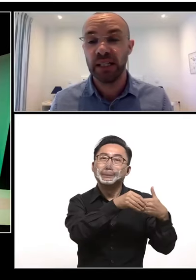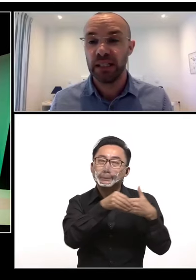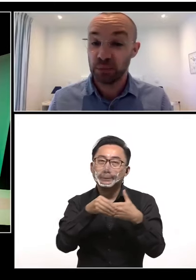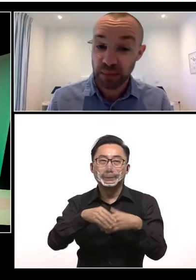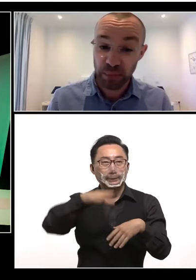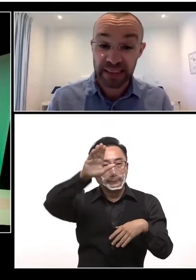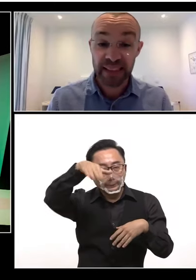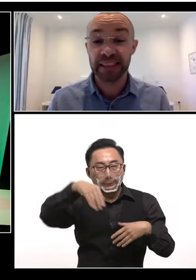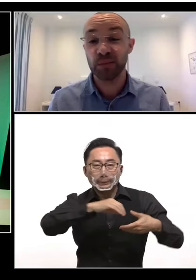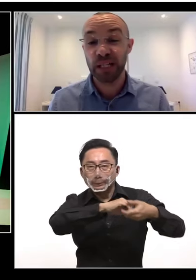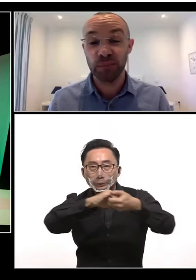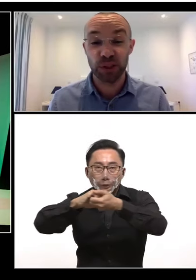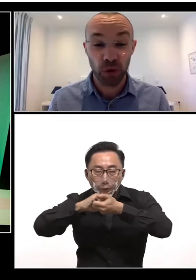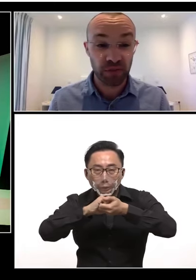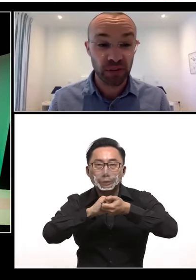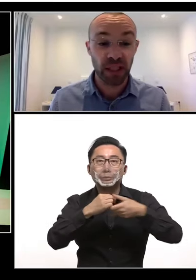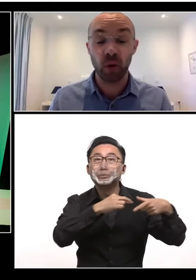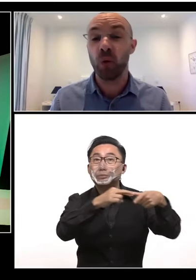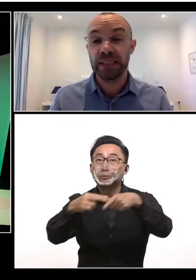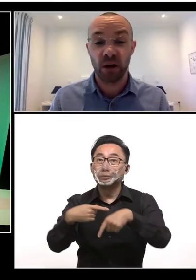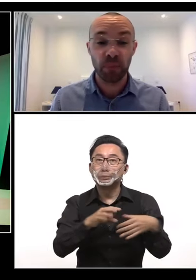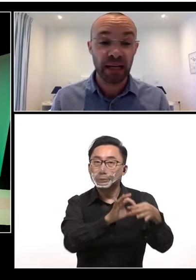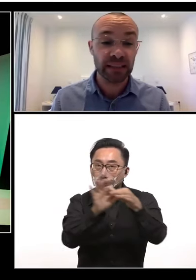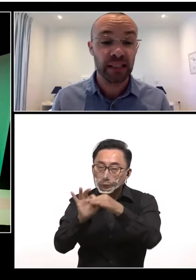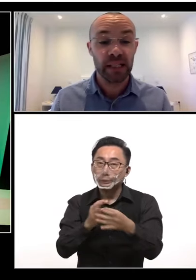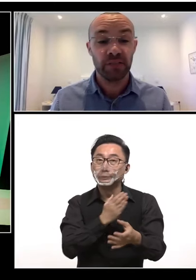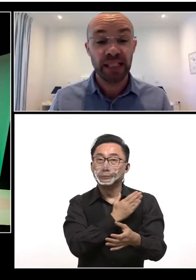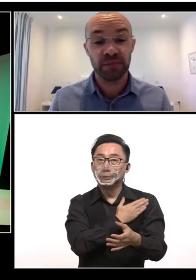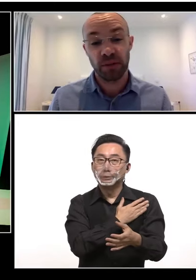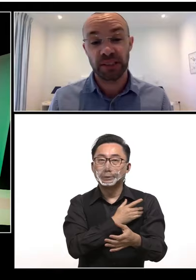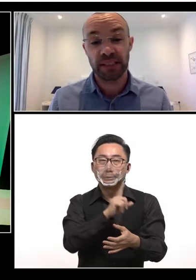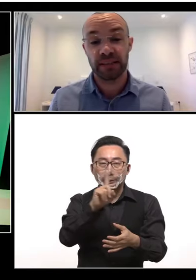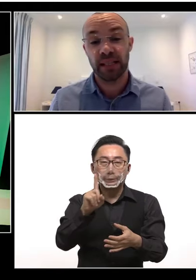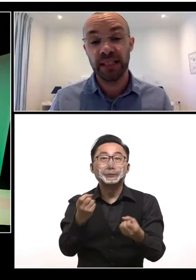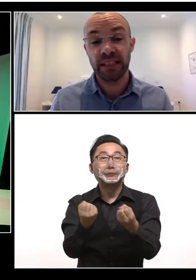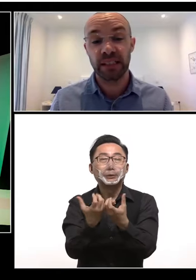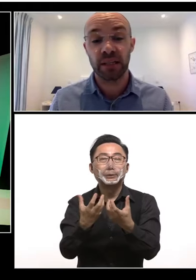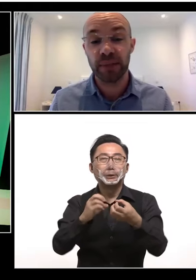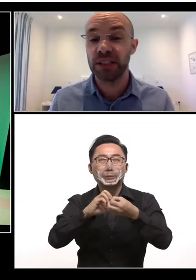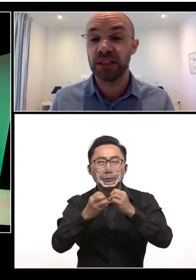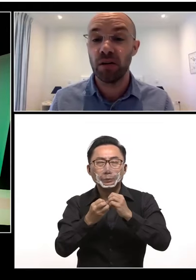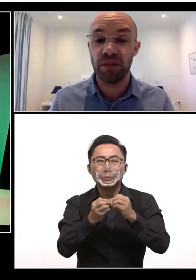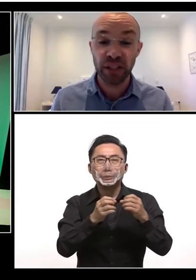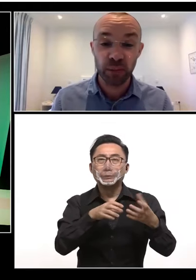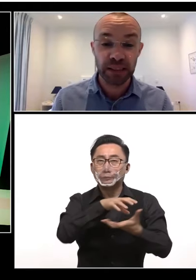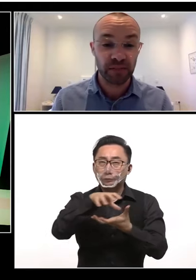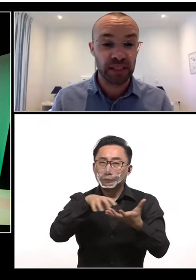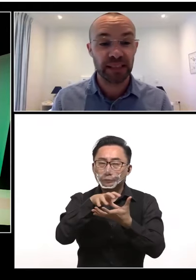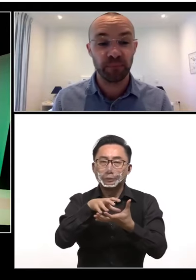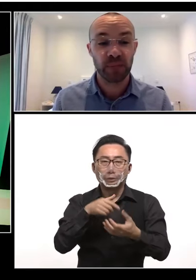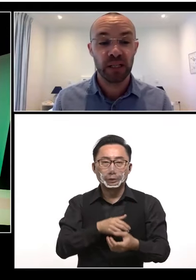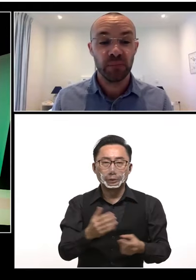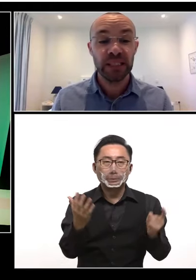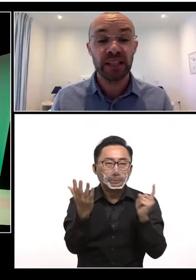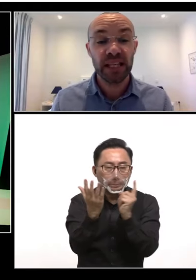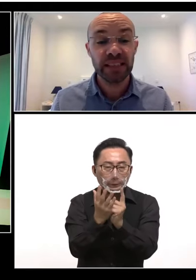messy, sometimes joyful, and always complex creative process that leads to the completion of a new piece of theatre. But